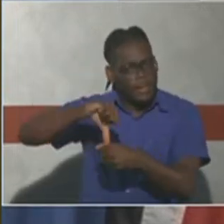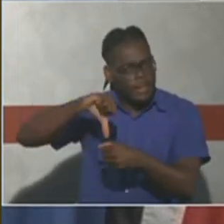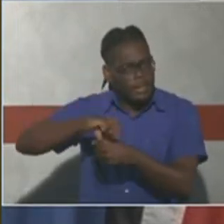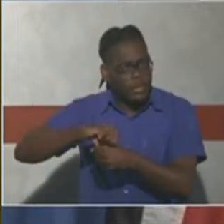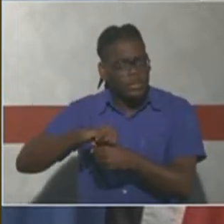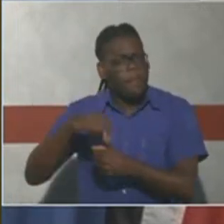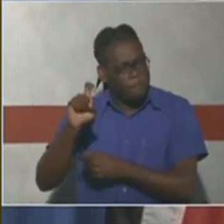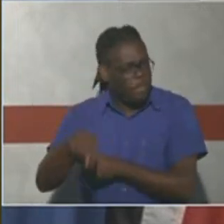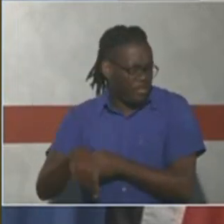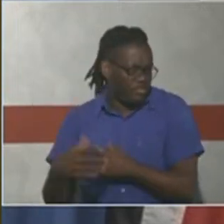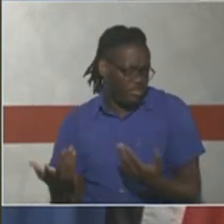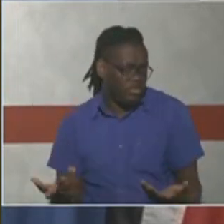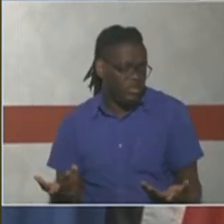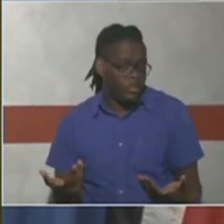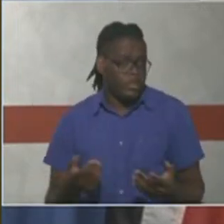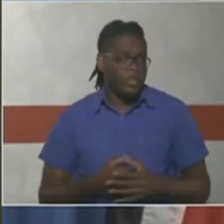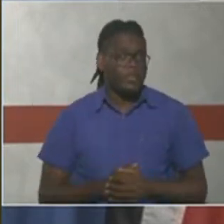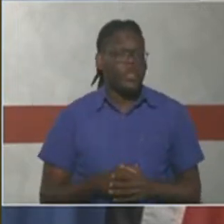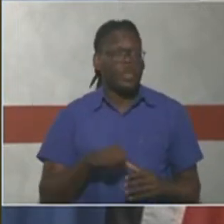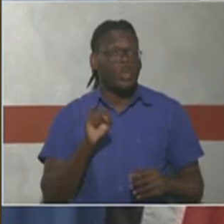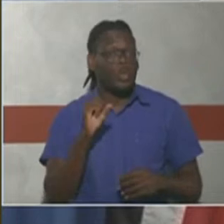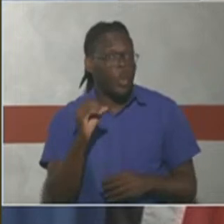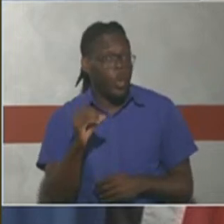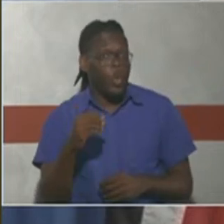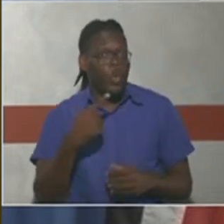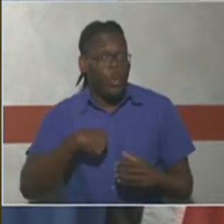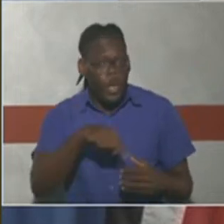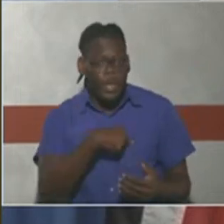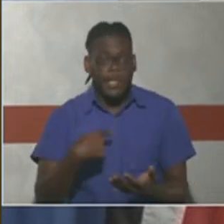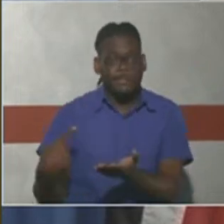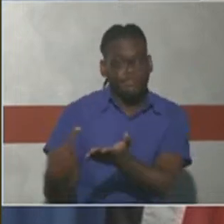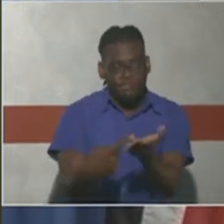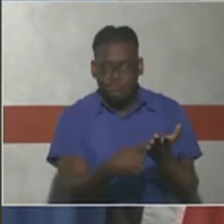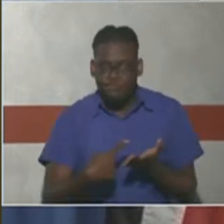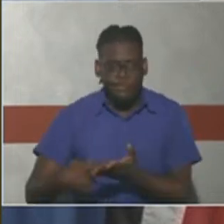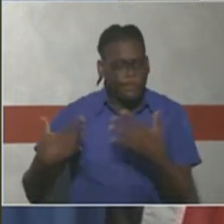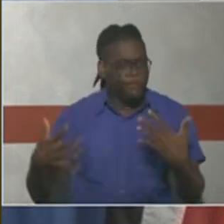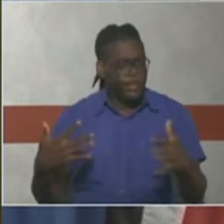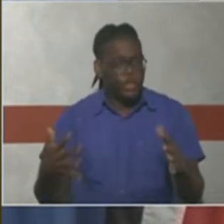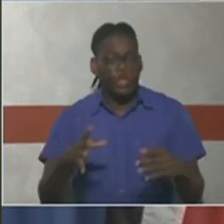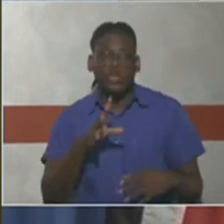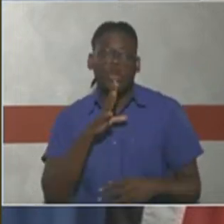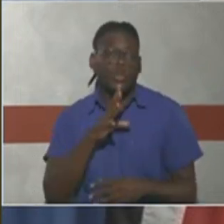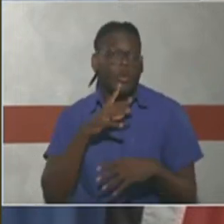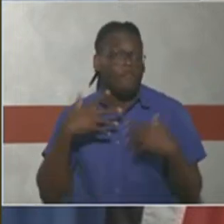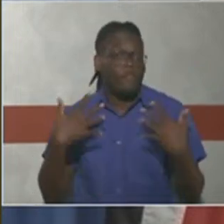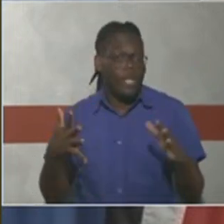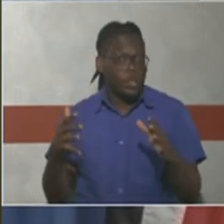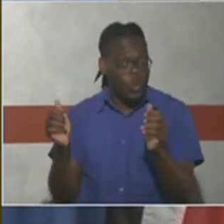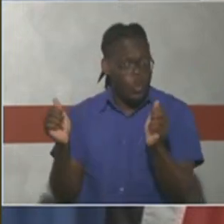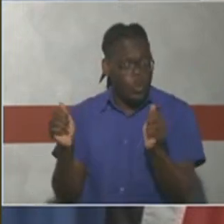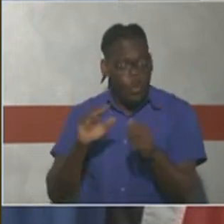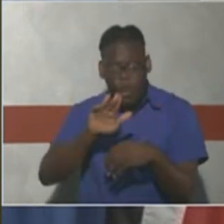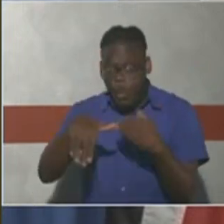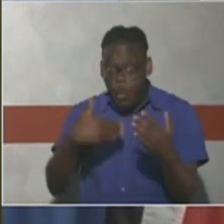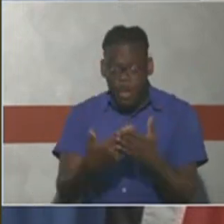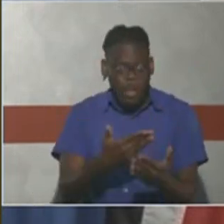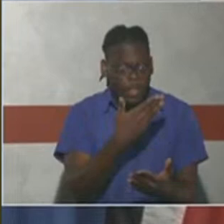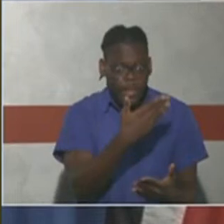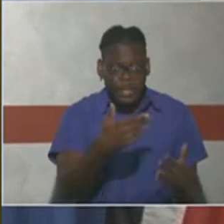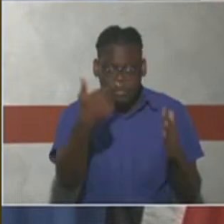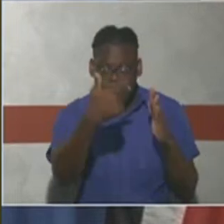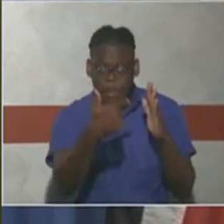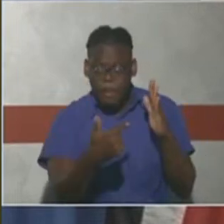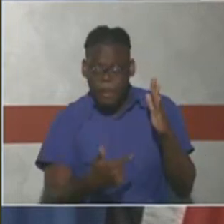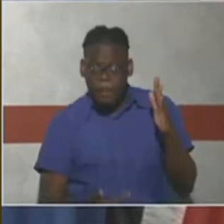Department on all of these matters. Minister Young was also tasked with staying focused with White House teams,